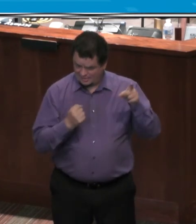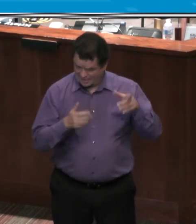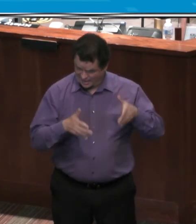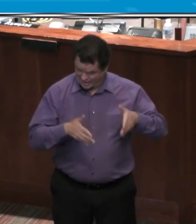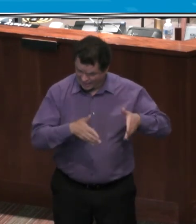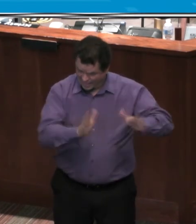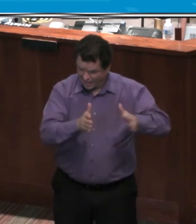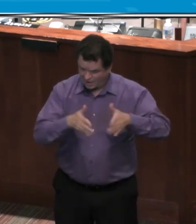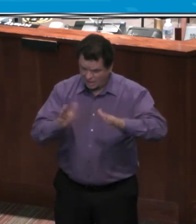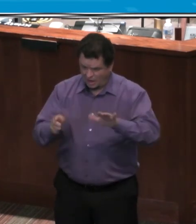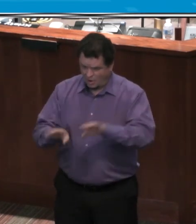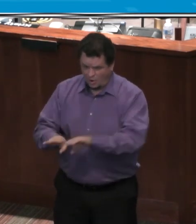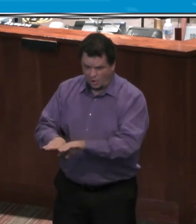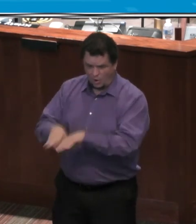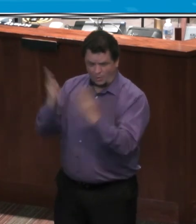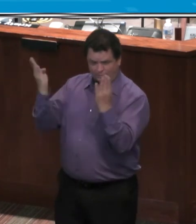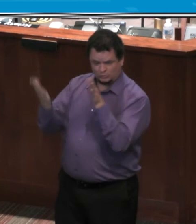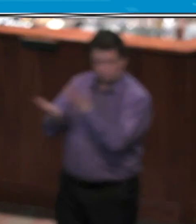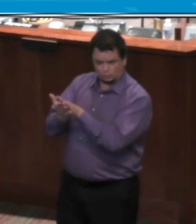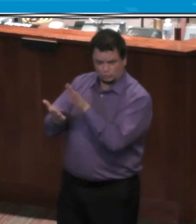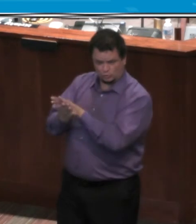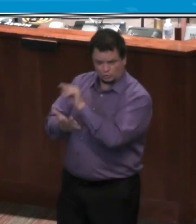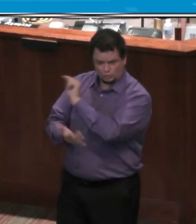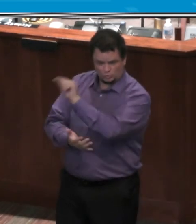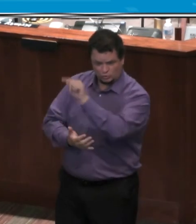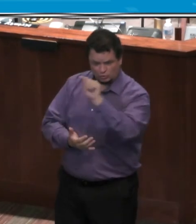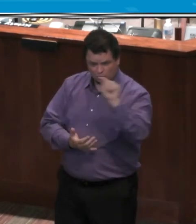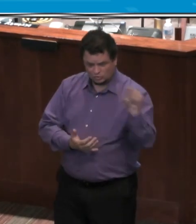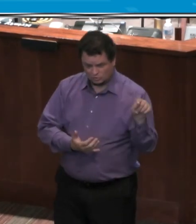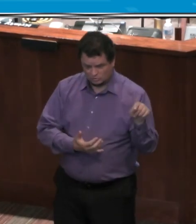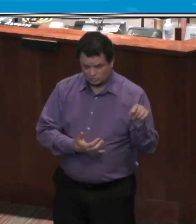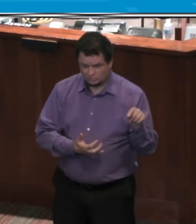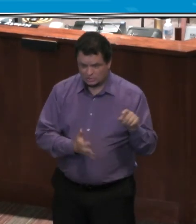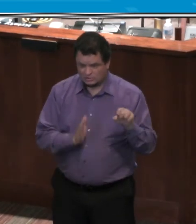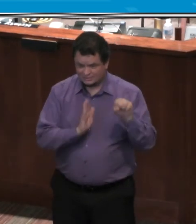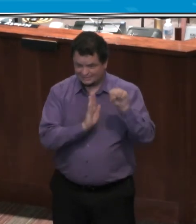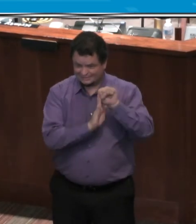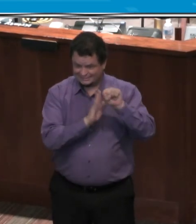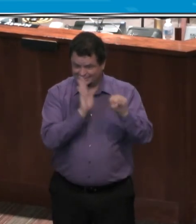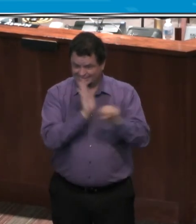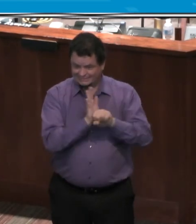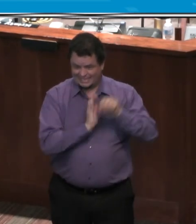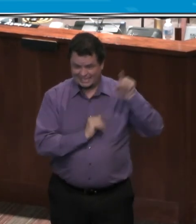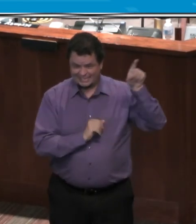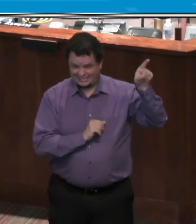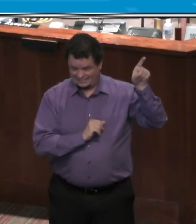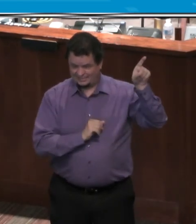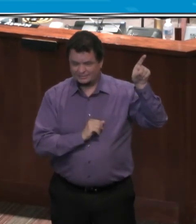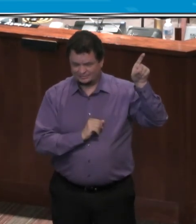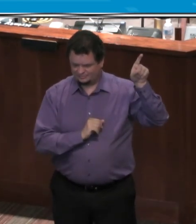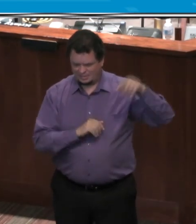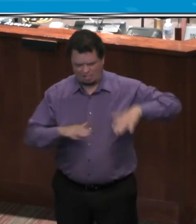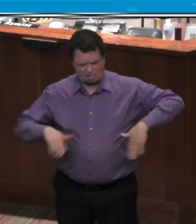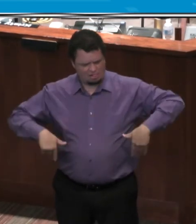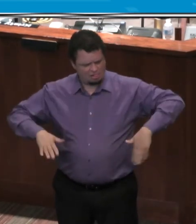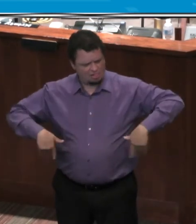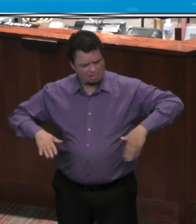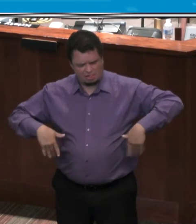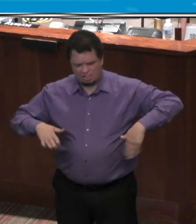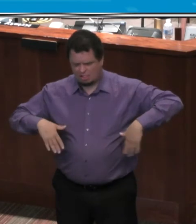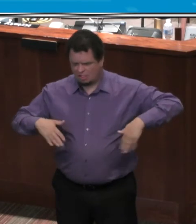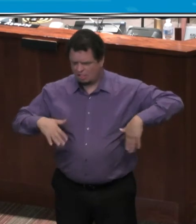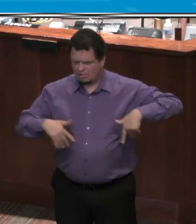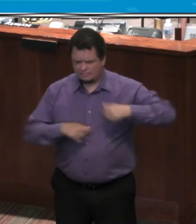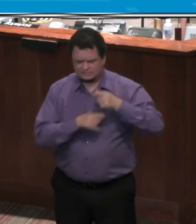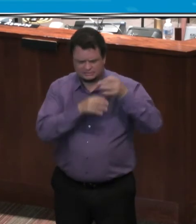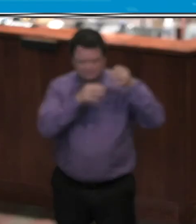lines for us, which the state did not come forward with. They walked hand in hand with the regional superintendents, talking with us about the needs